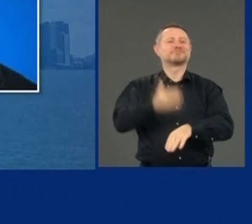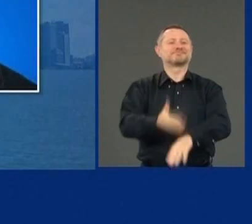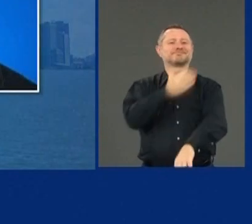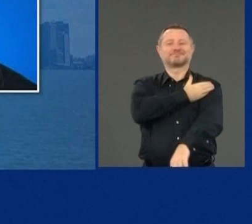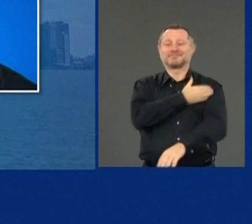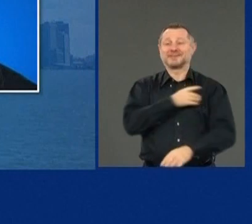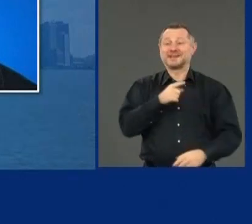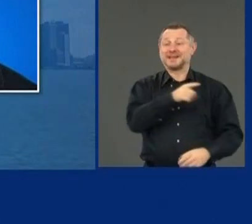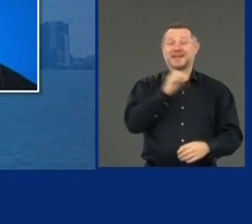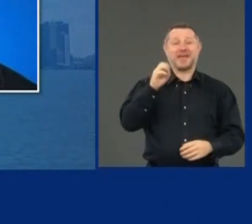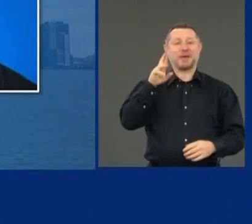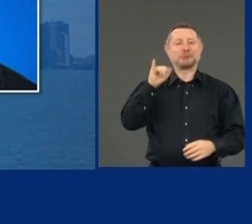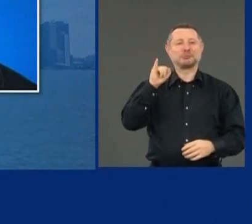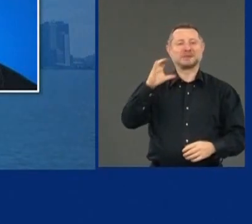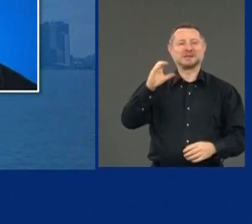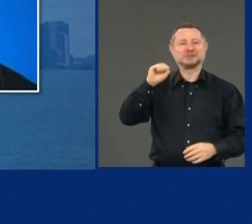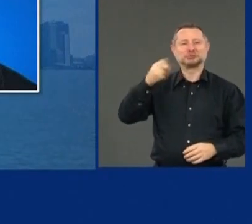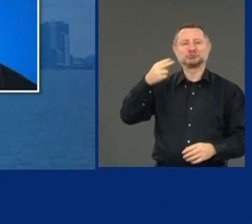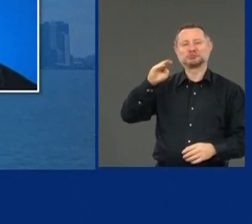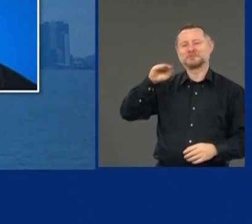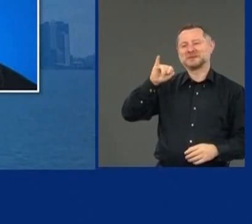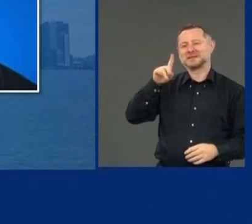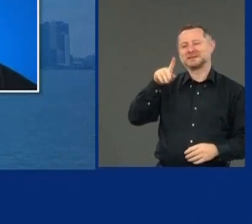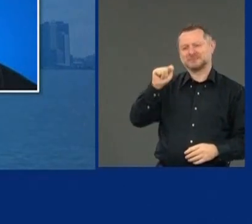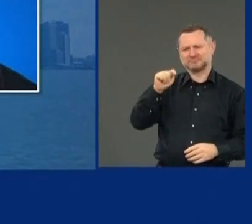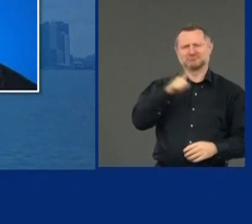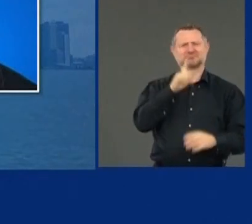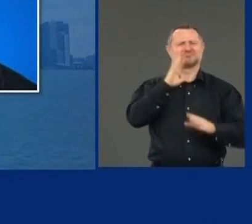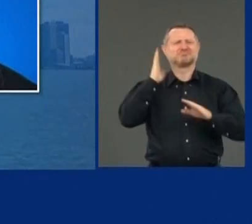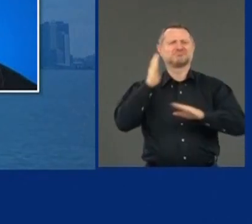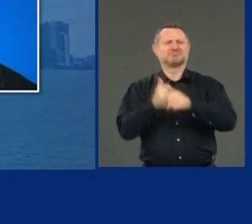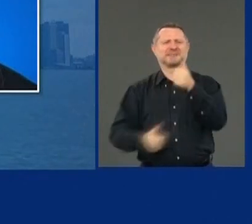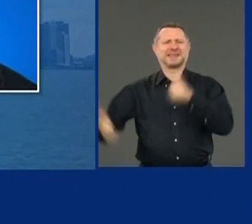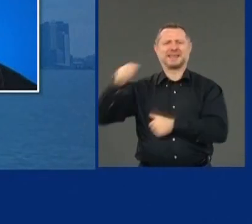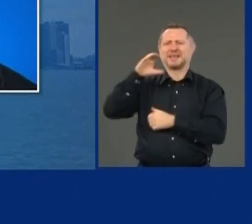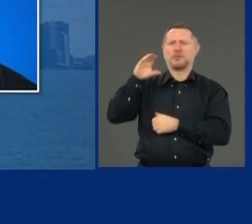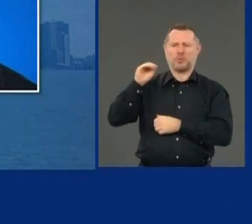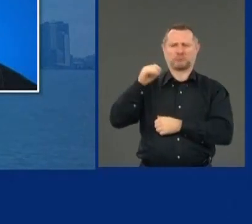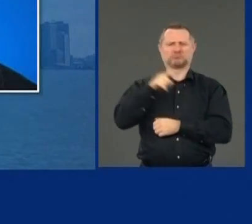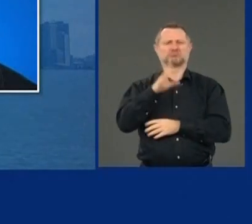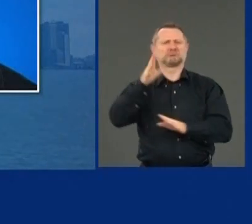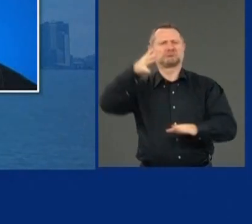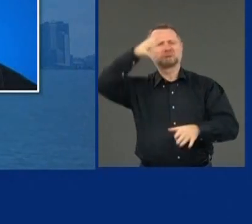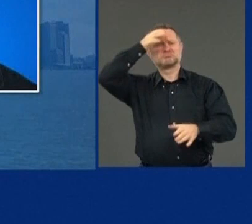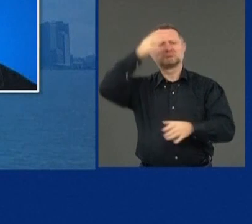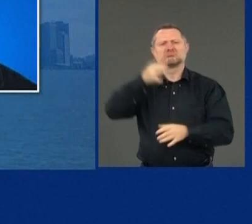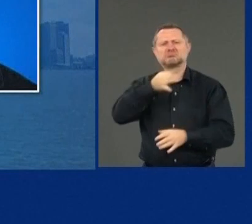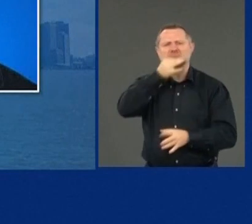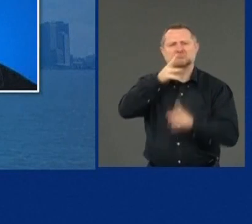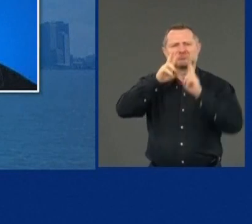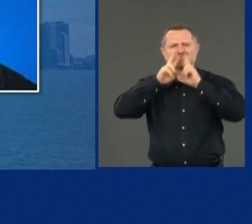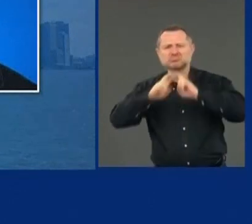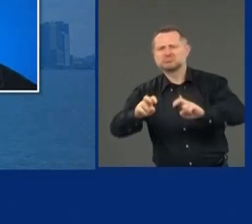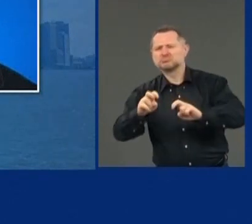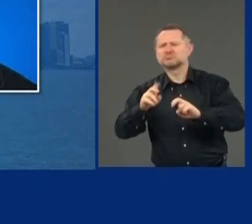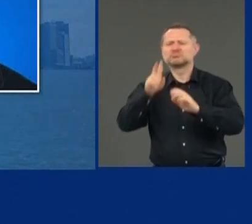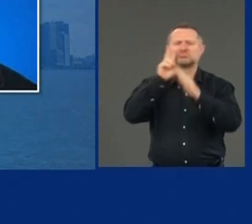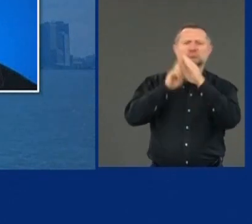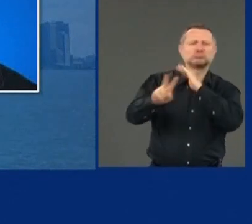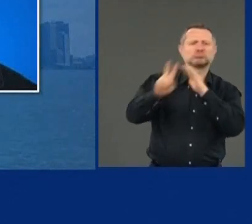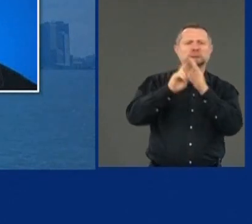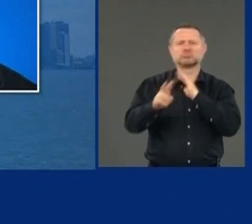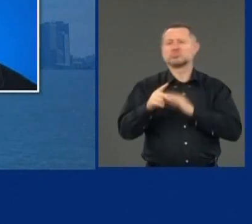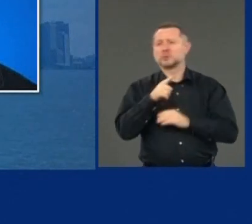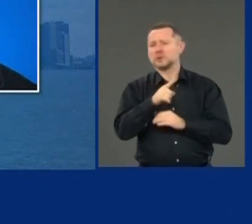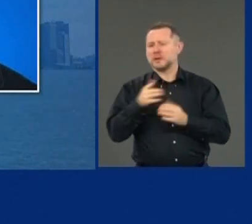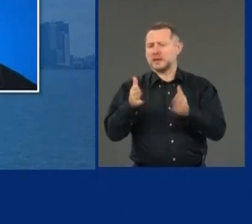chair of Google, who is very good at seeing issues and seeing possibilities, to chair